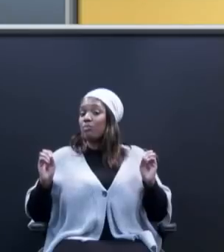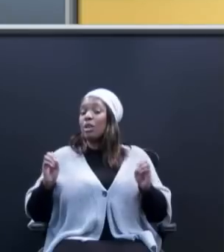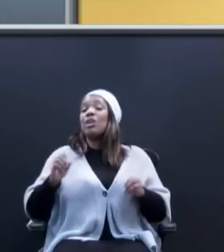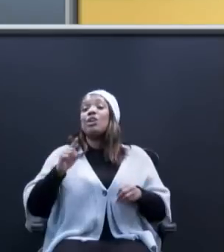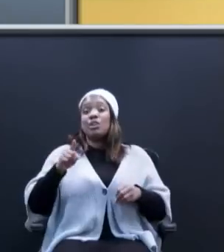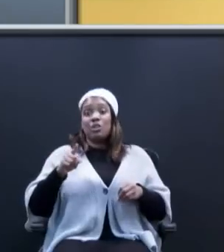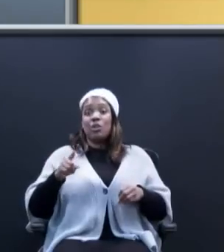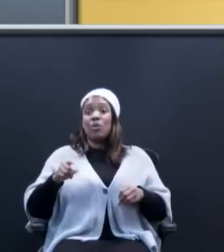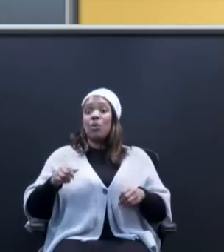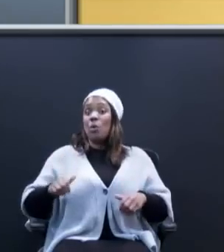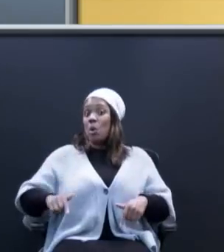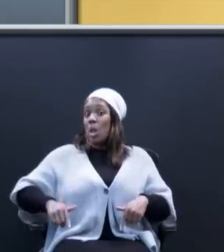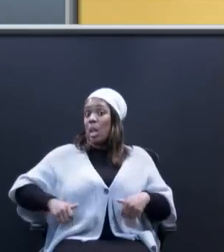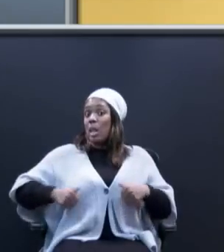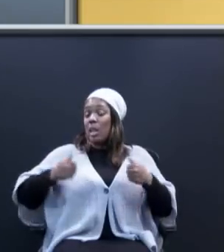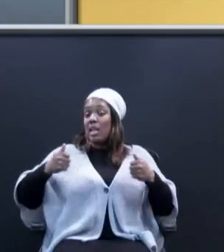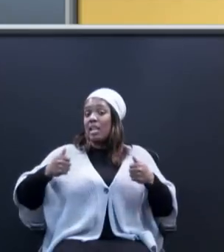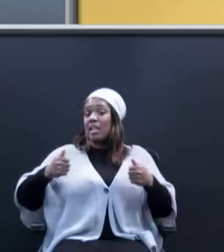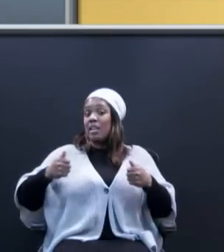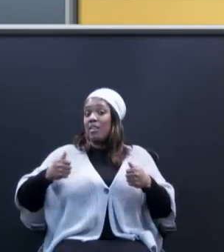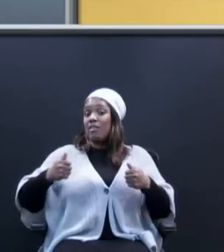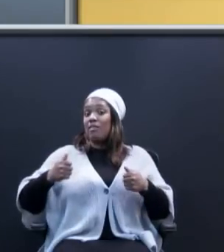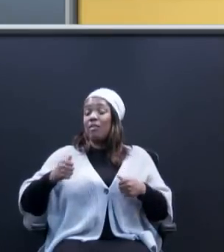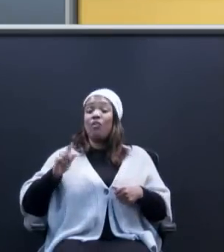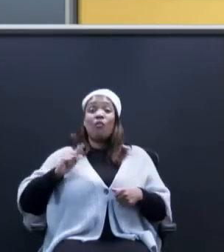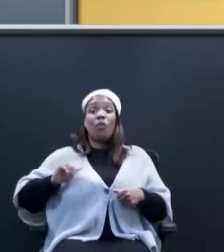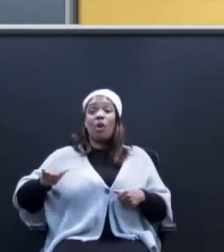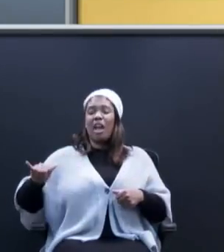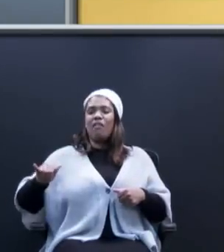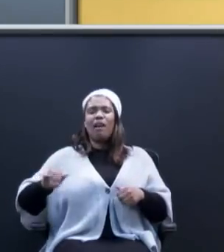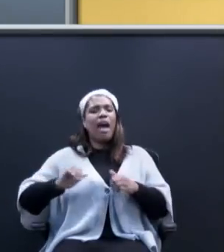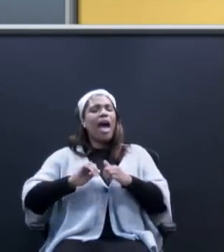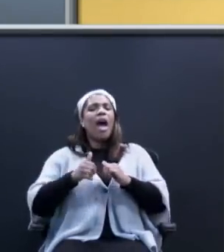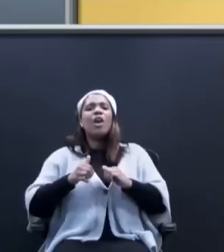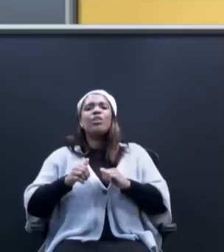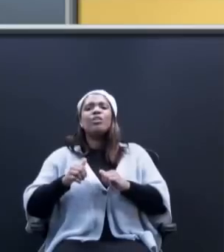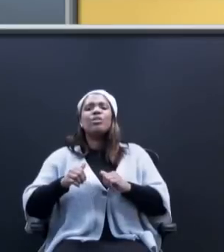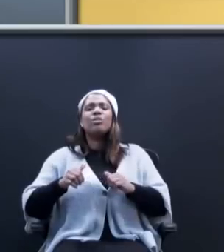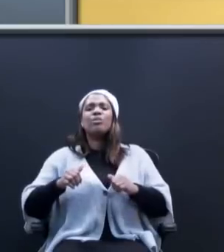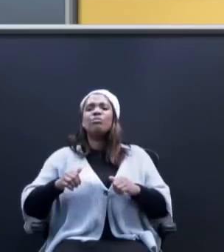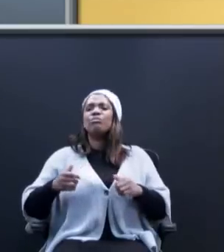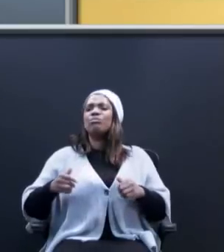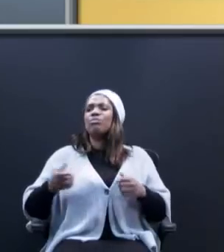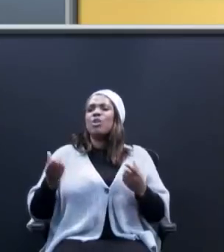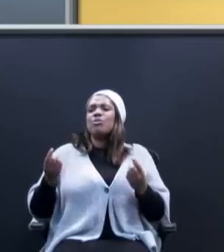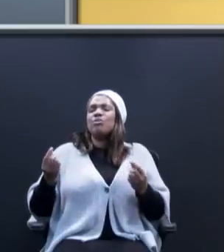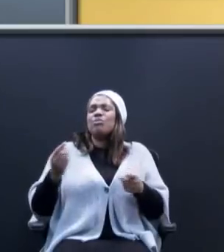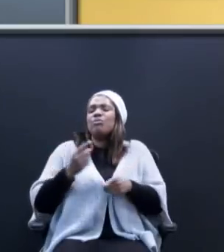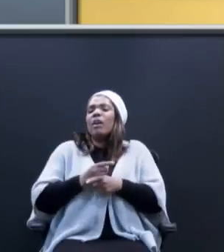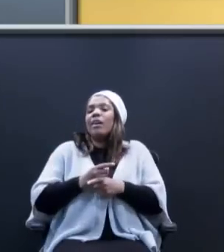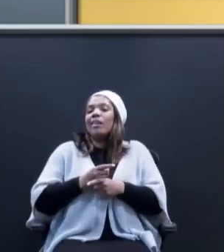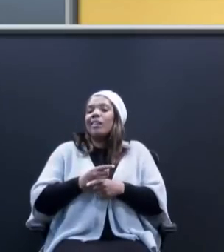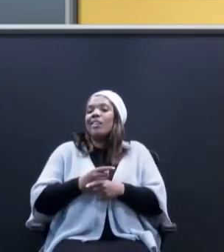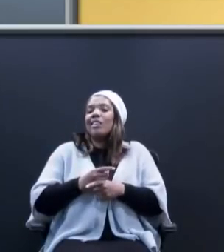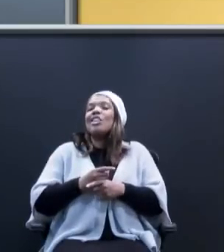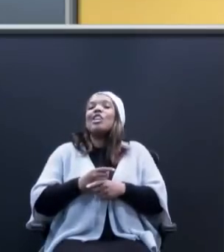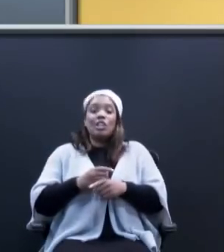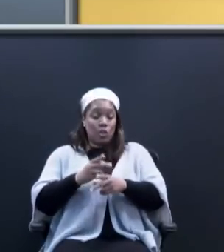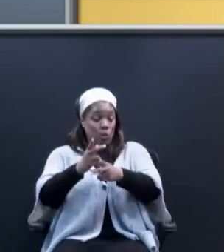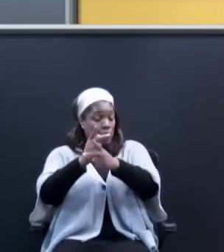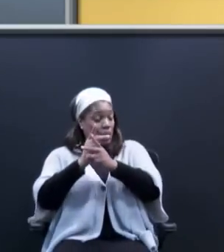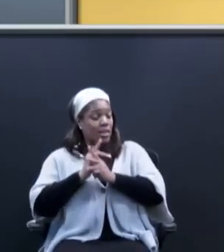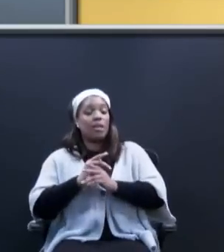How do you walk right? Keep the commandments. Keep his dietary laws. Stop polluting his Sabbath day.